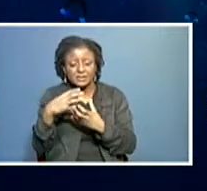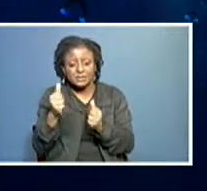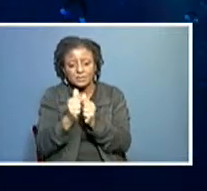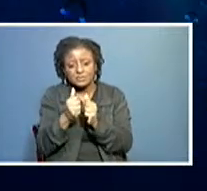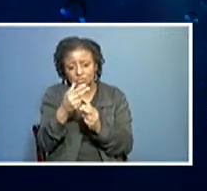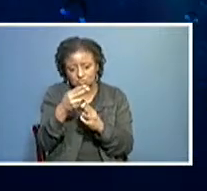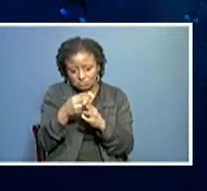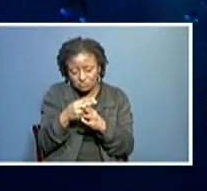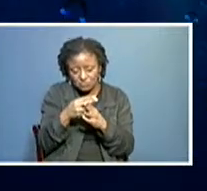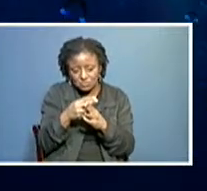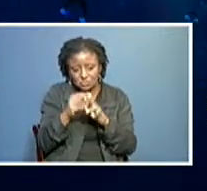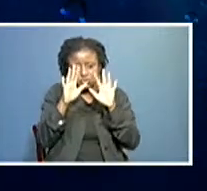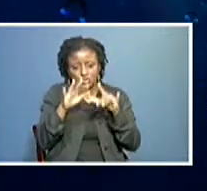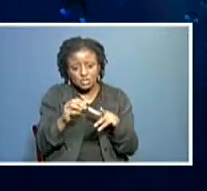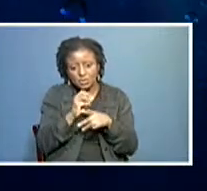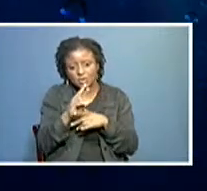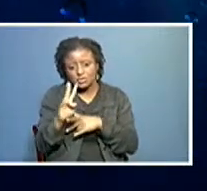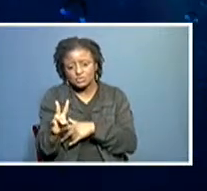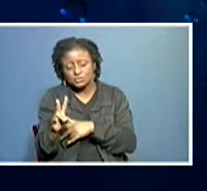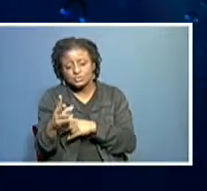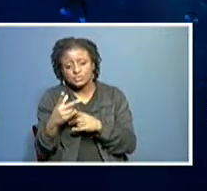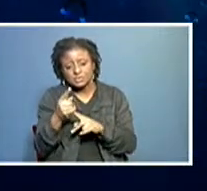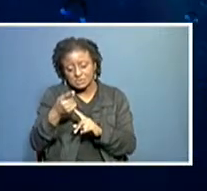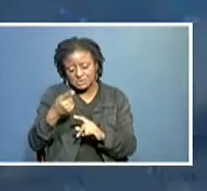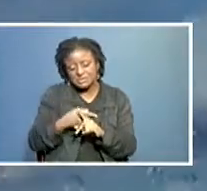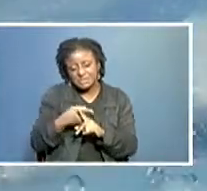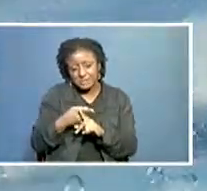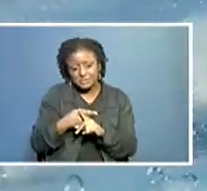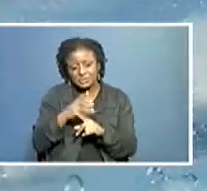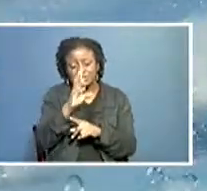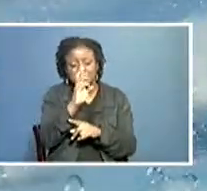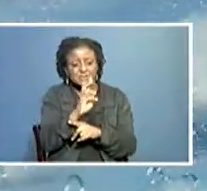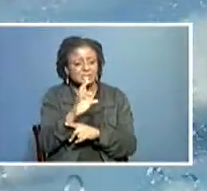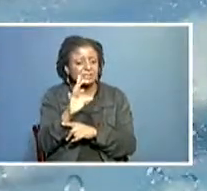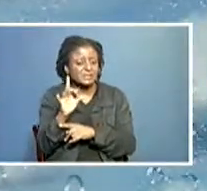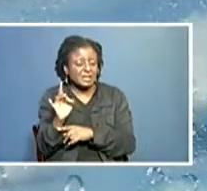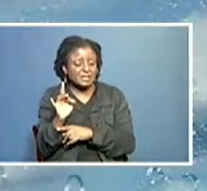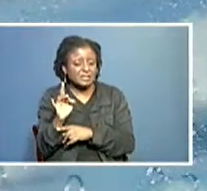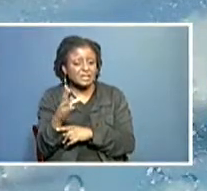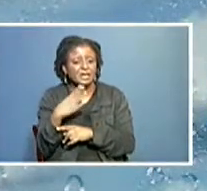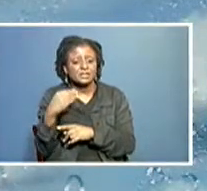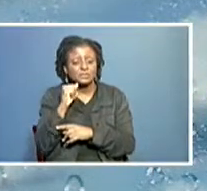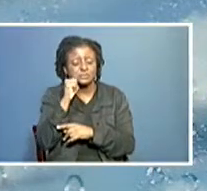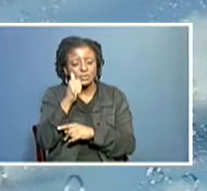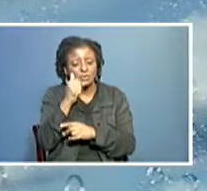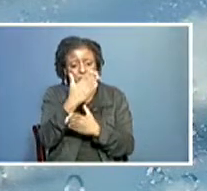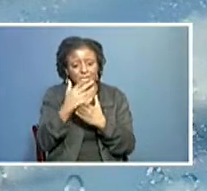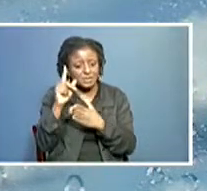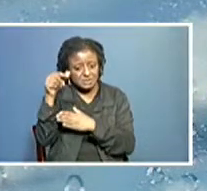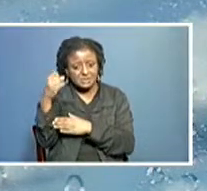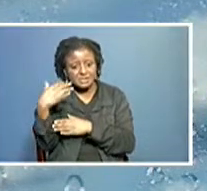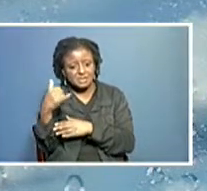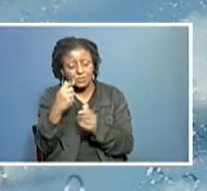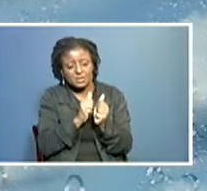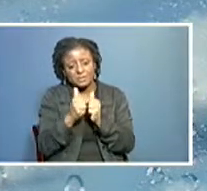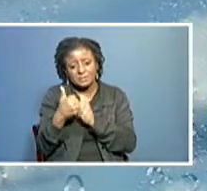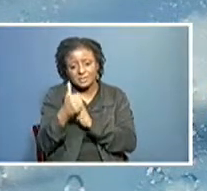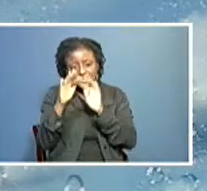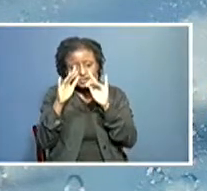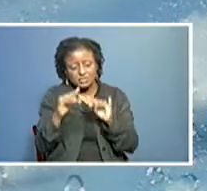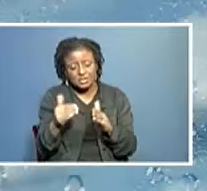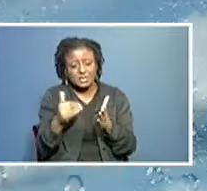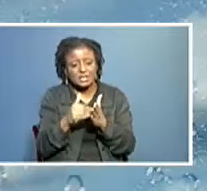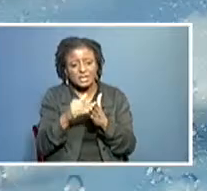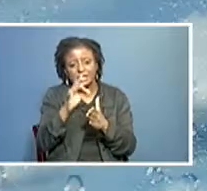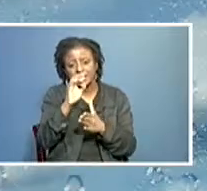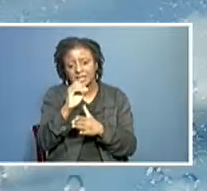shower or two, temperature on the mild side at 68 degrees, and tomorrow we are looking at partly sunny with a passing shower. Again,